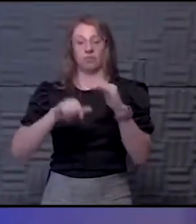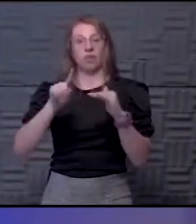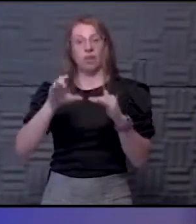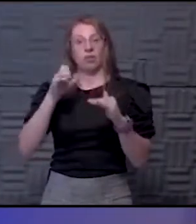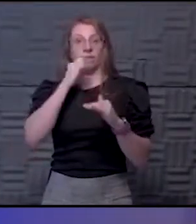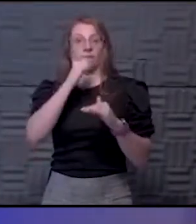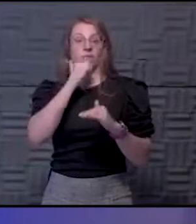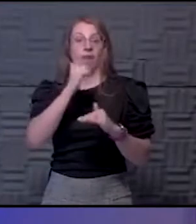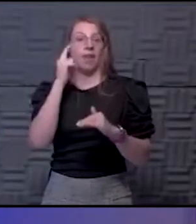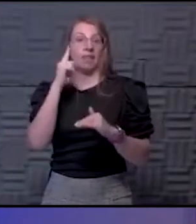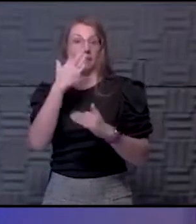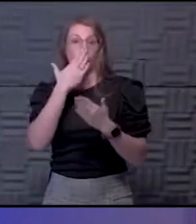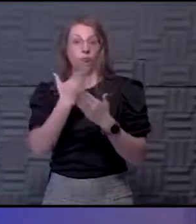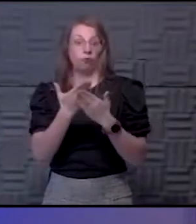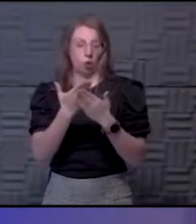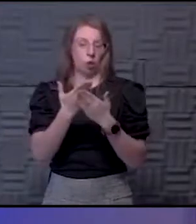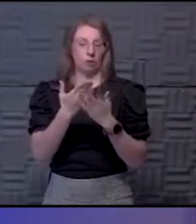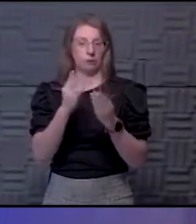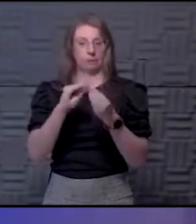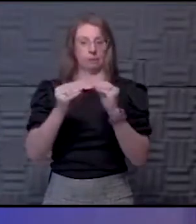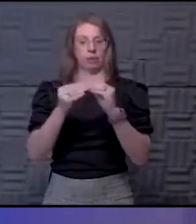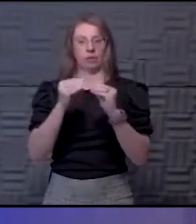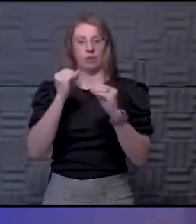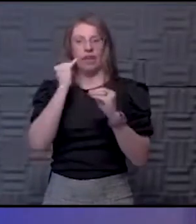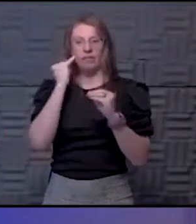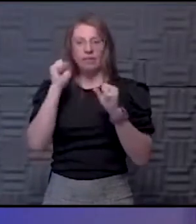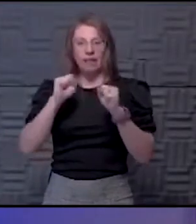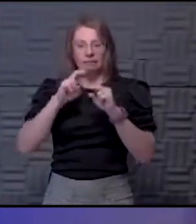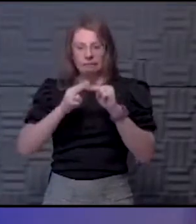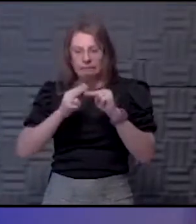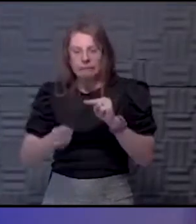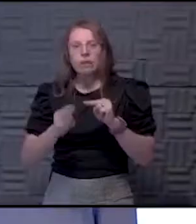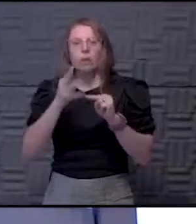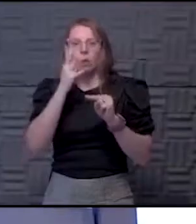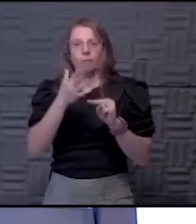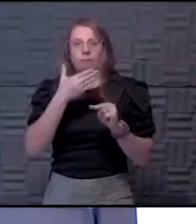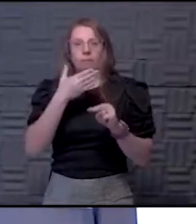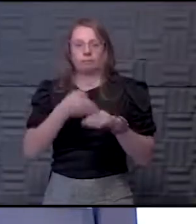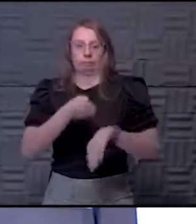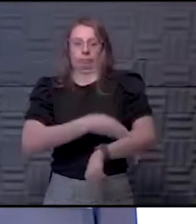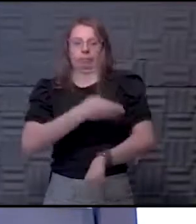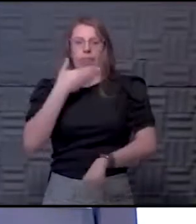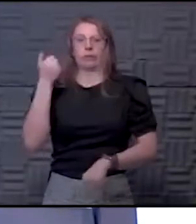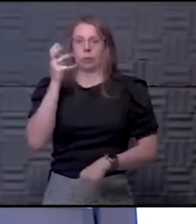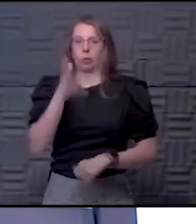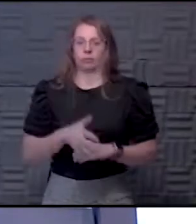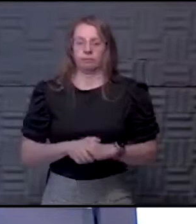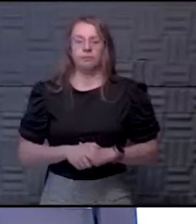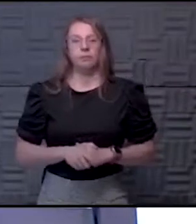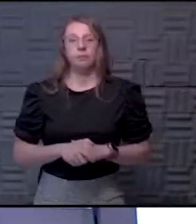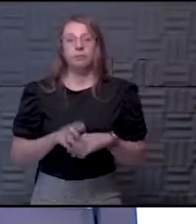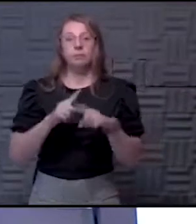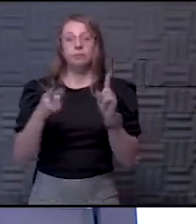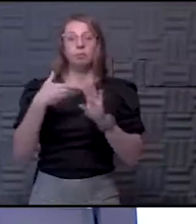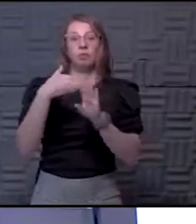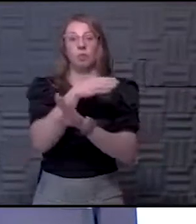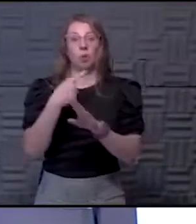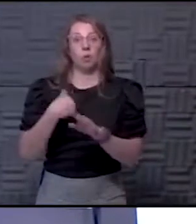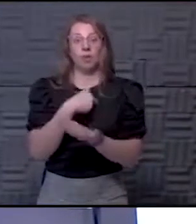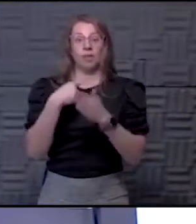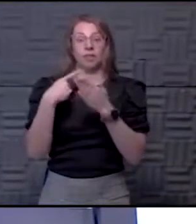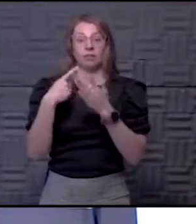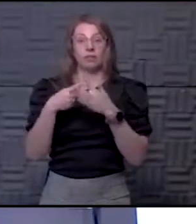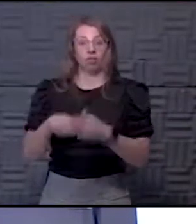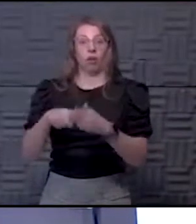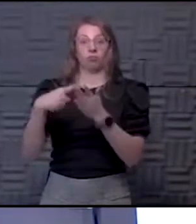which I think is a good benchmark. Certainly, if we can push that lower, that'll be even better. For sure. Well, before we jump